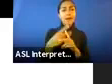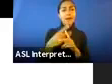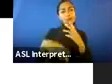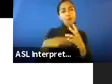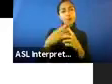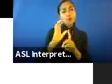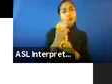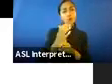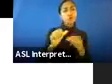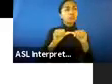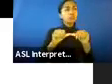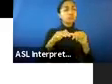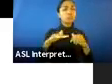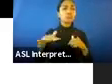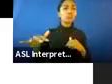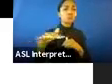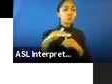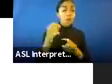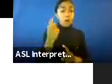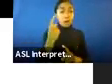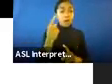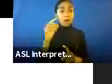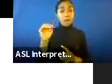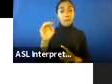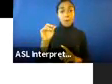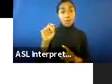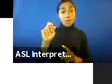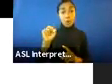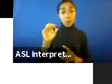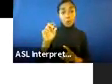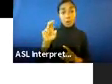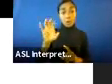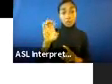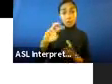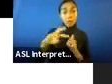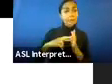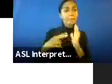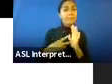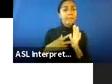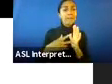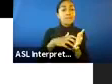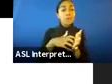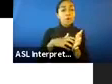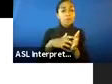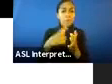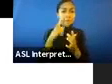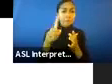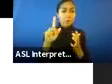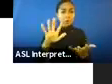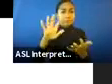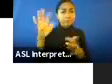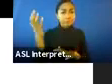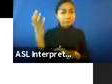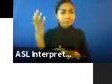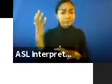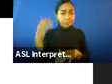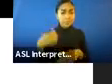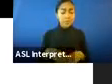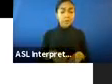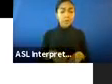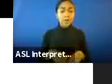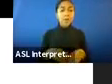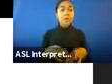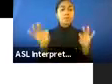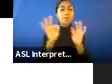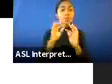us the most vulnerable to crisis. It would do us well to remember that this model for the